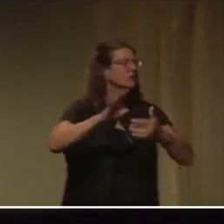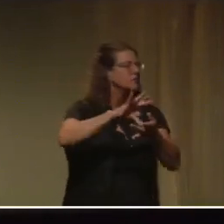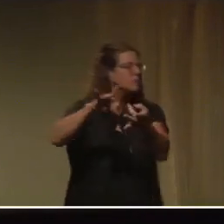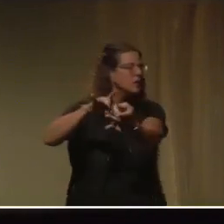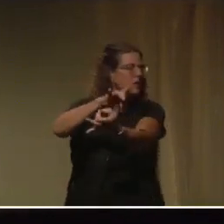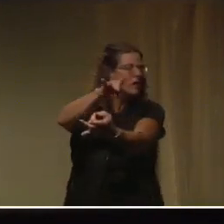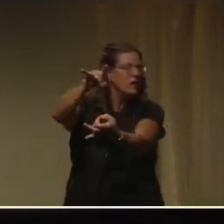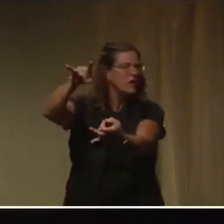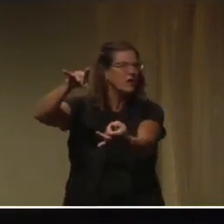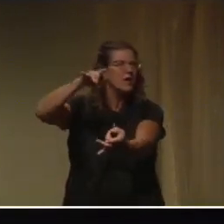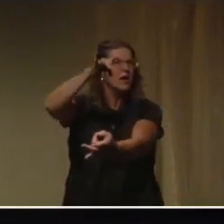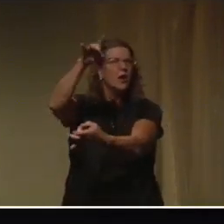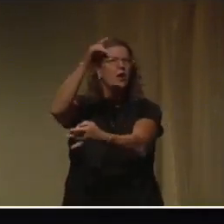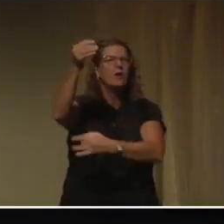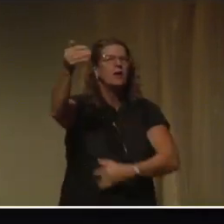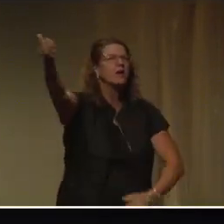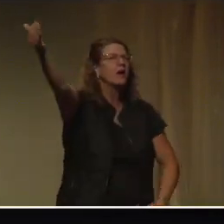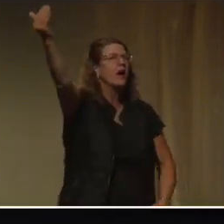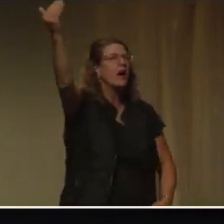Spirit, go.